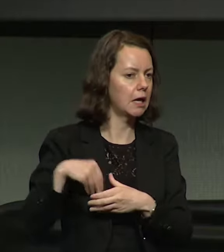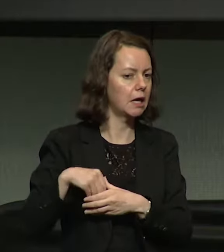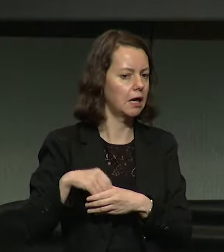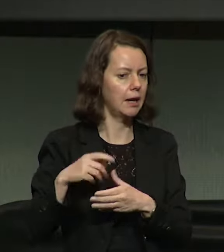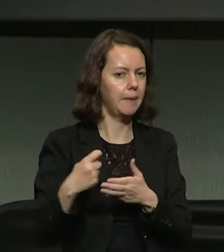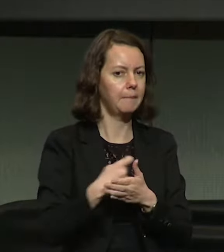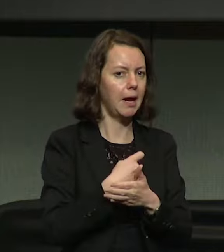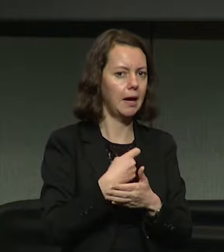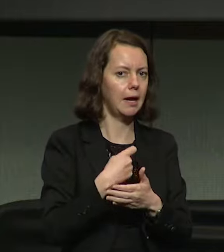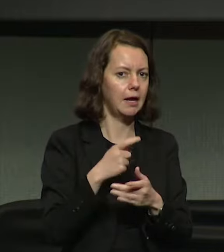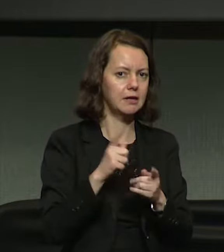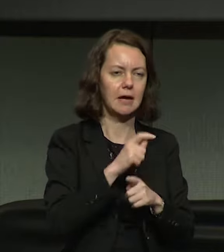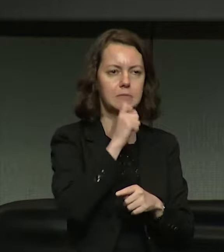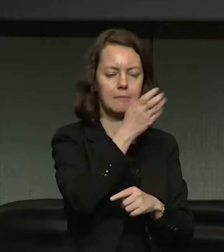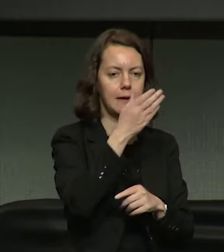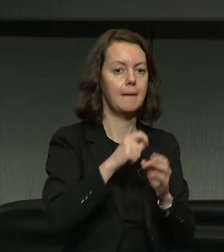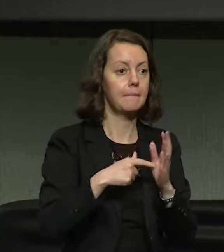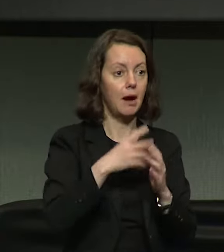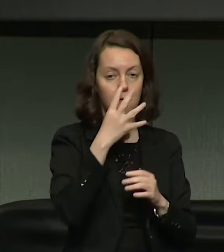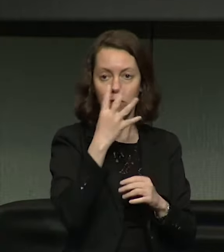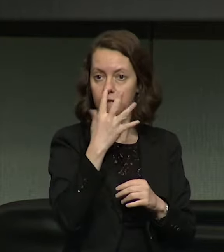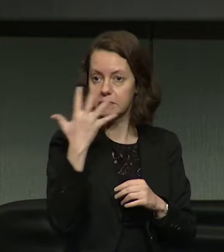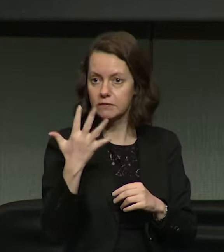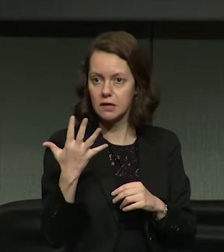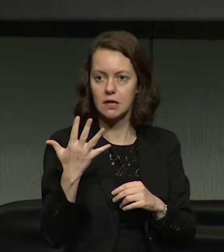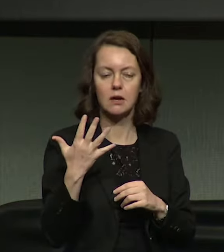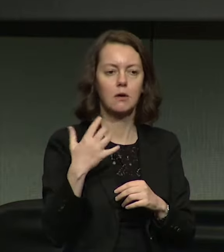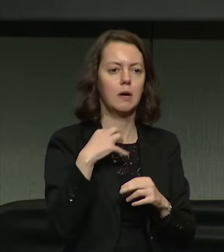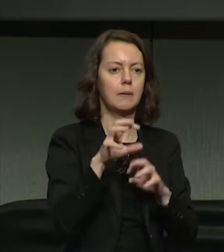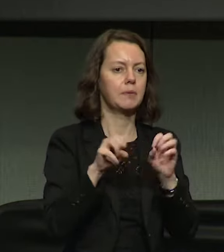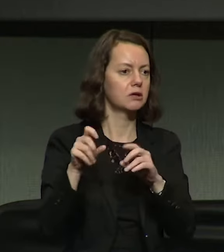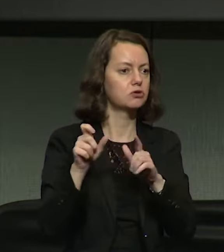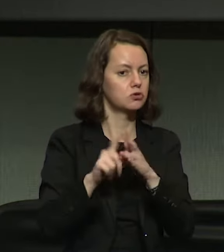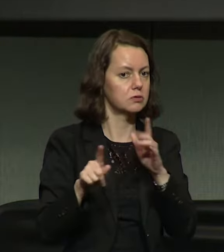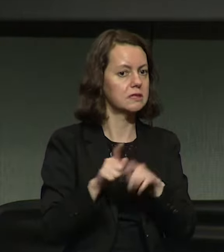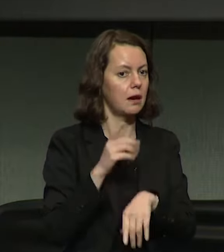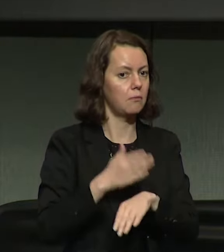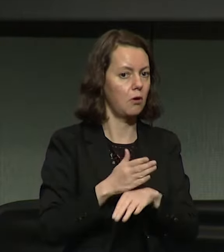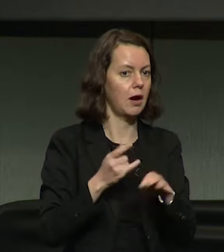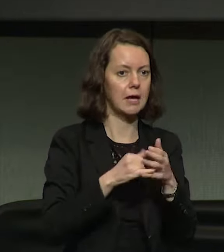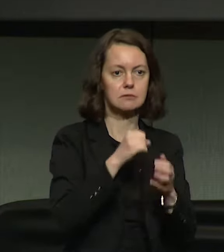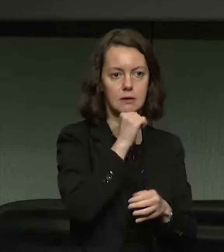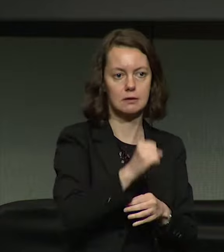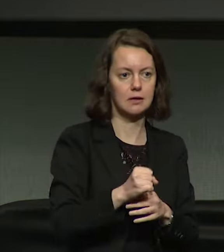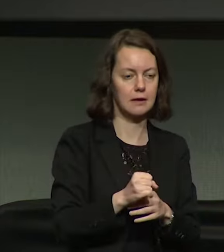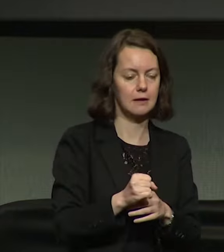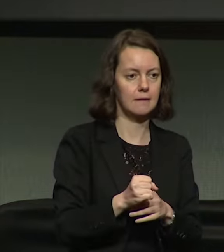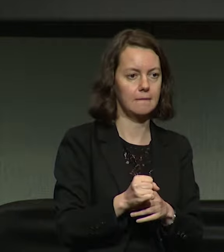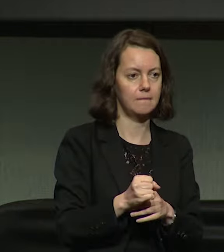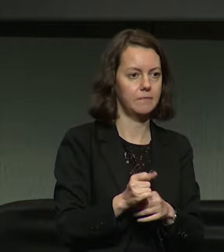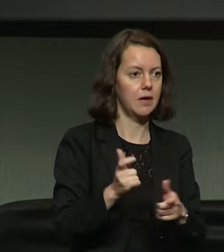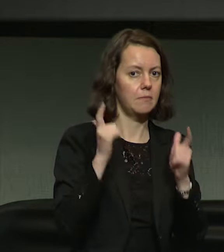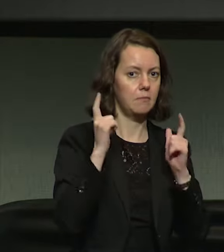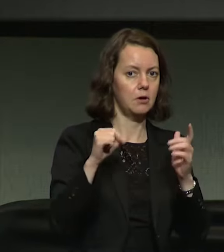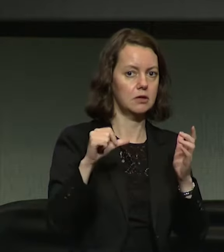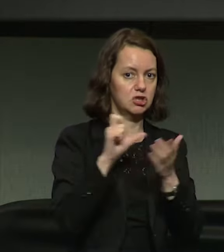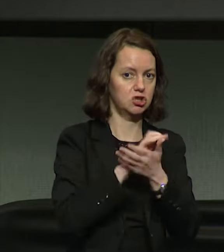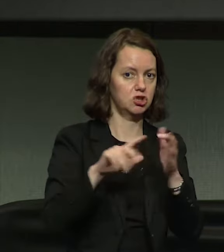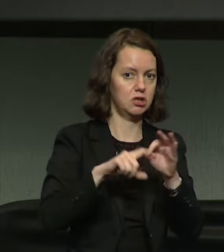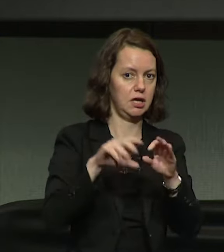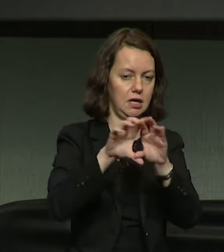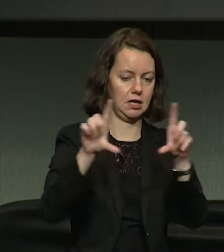getting paid the same as the men. But by the time we were 14, 15, we were doing the same work as the men. And when the boss hands over that check and